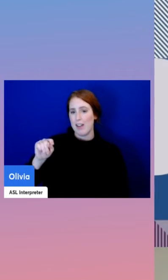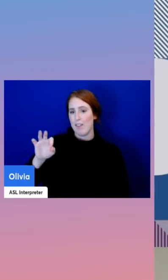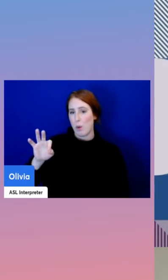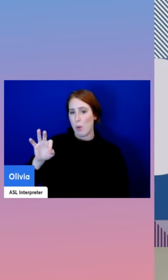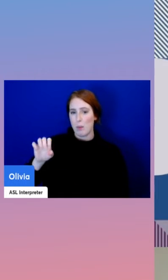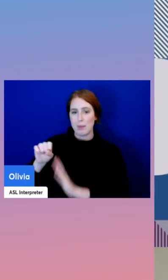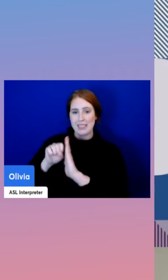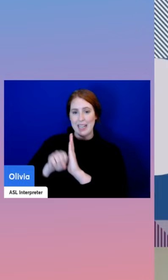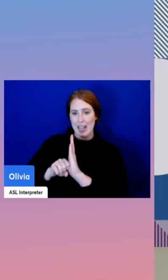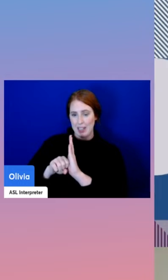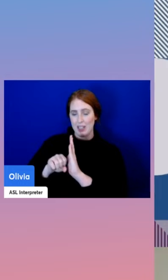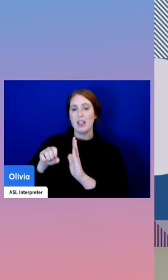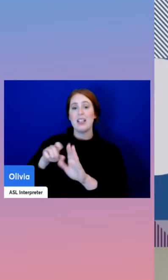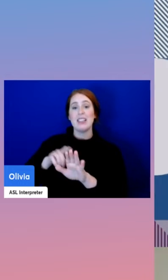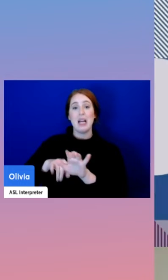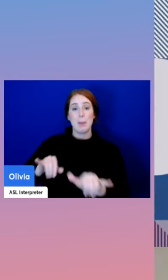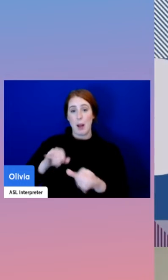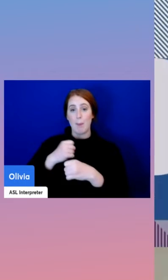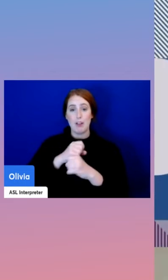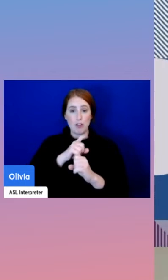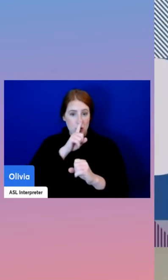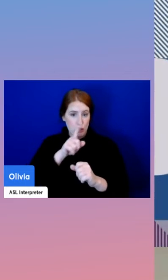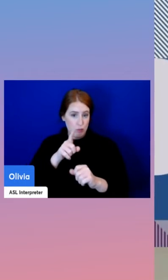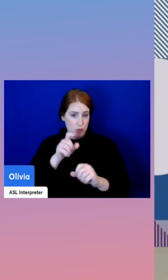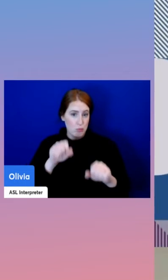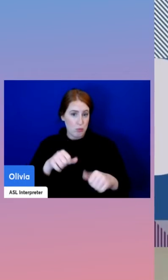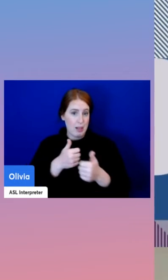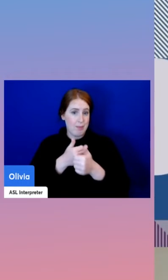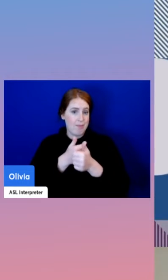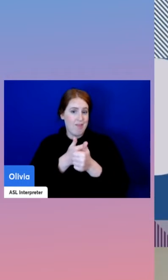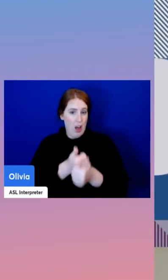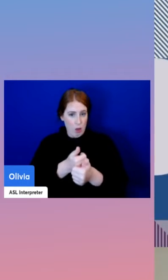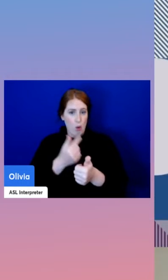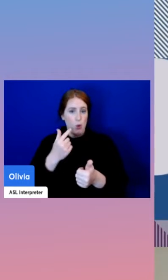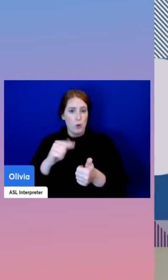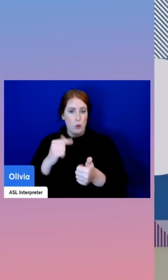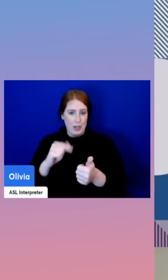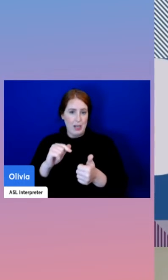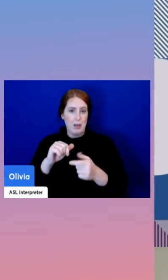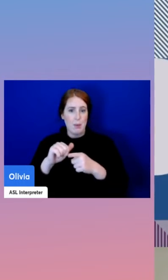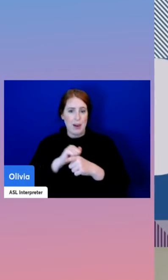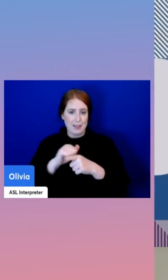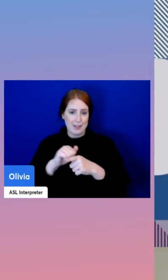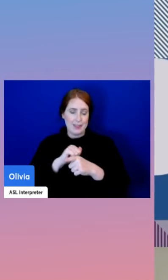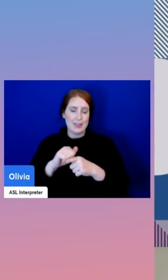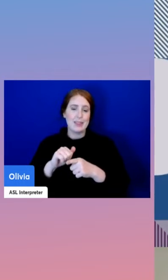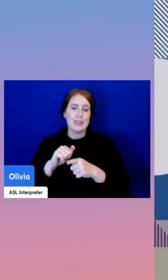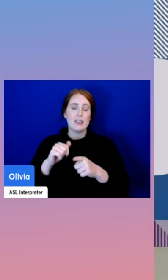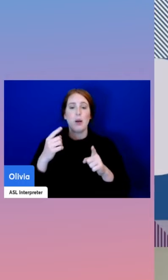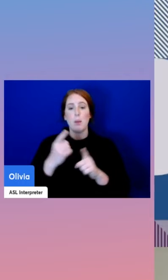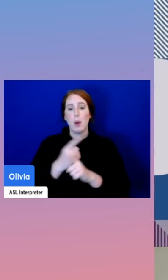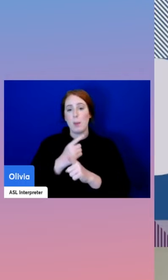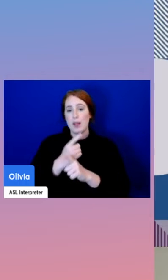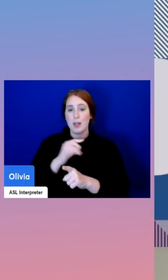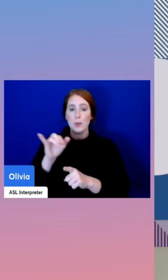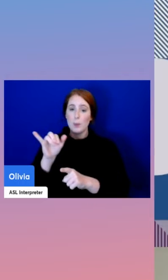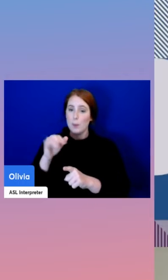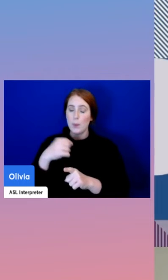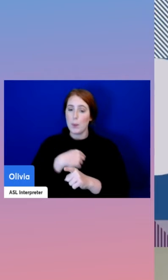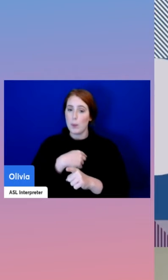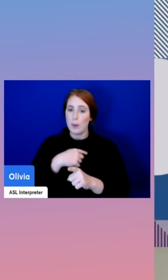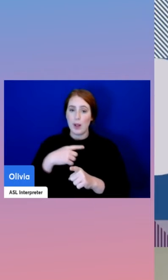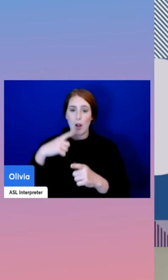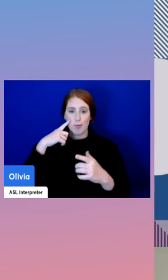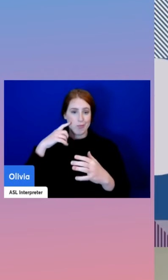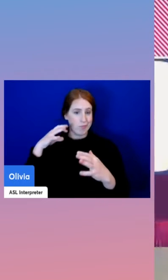you are able to adhere within the green practices. And appropriately, we're also declaring the output as